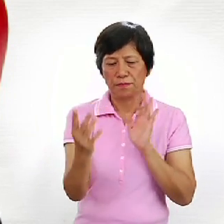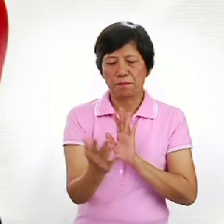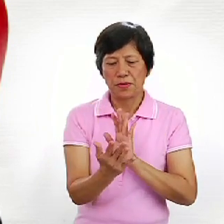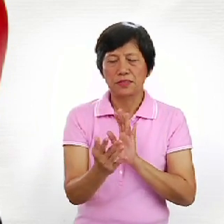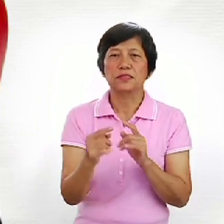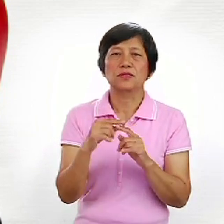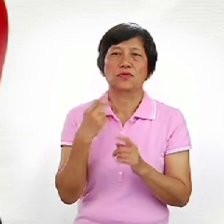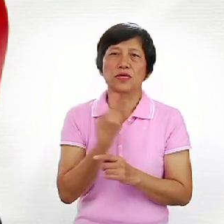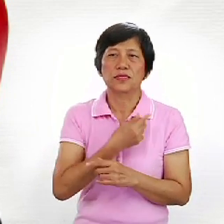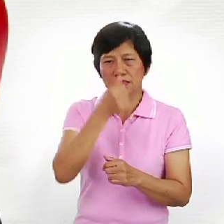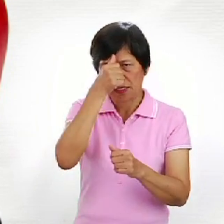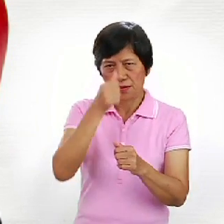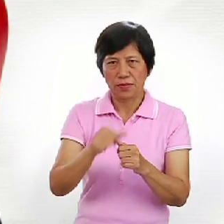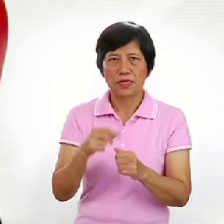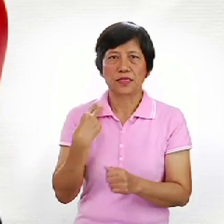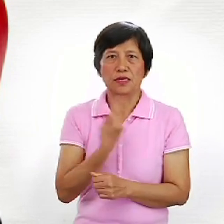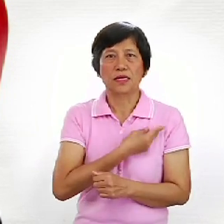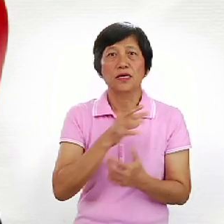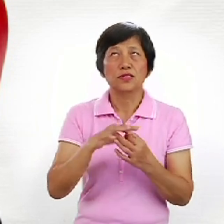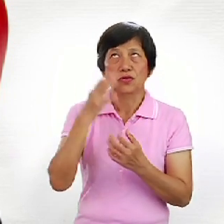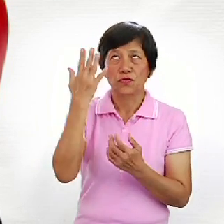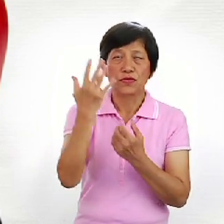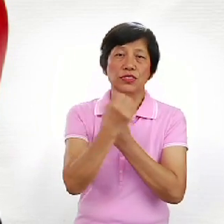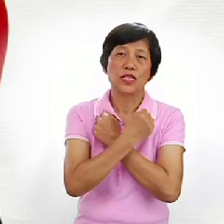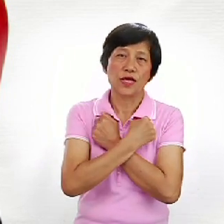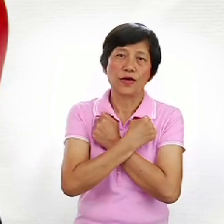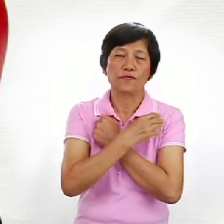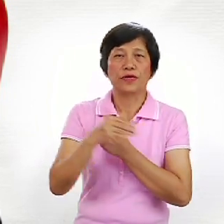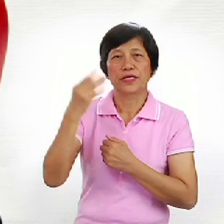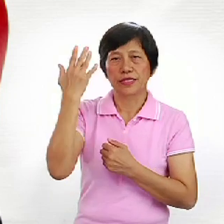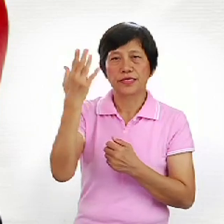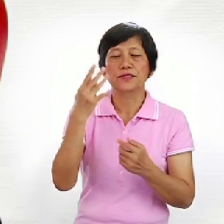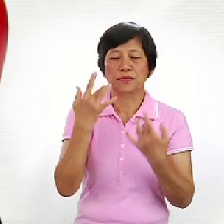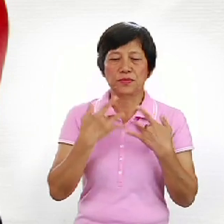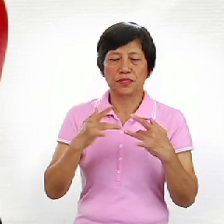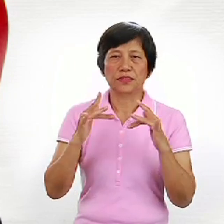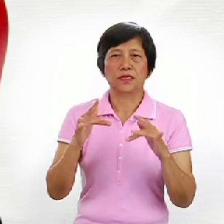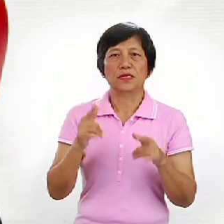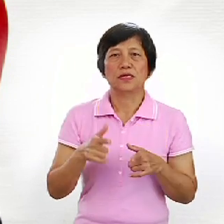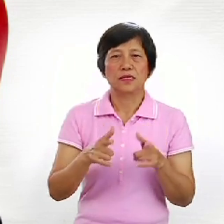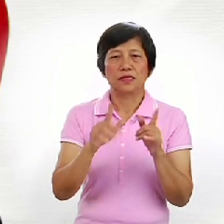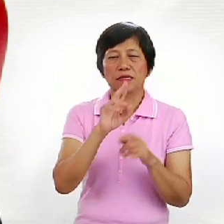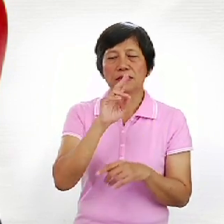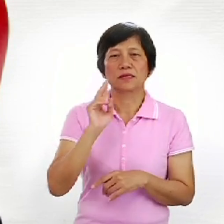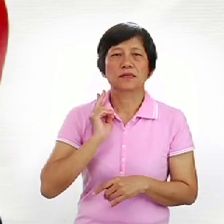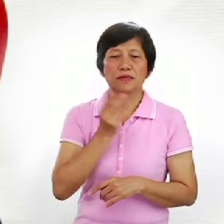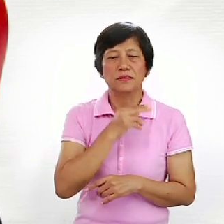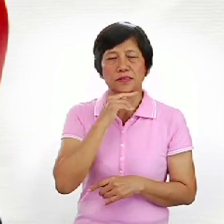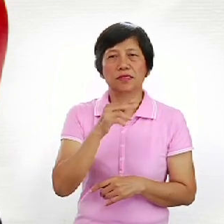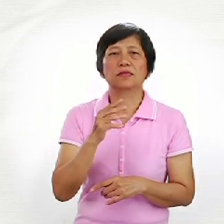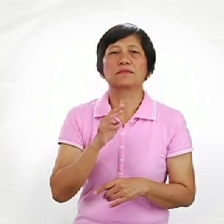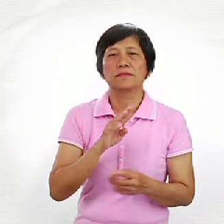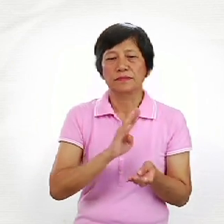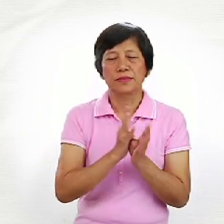us of His love, of His mercy. Let us not get tired coming to